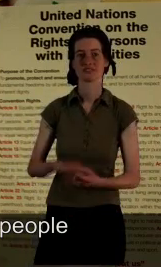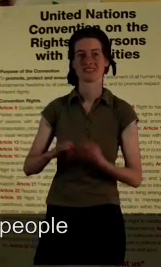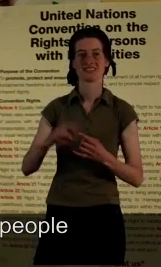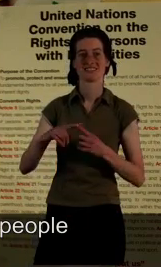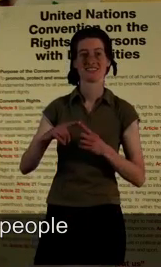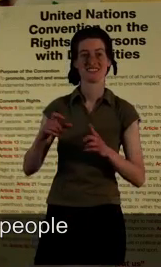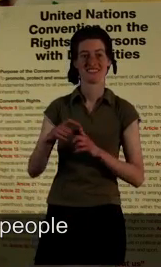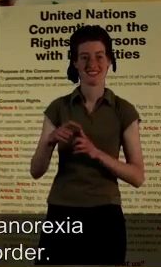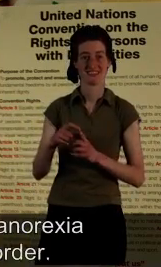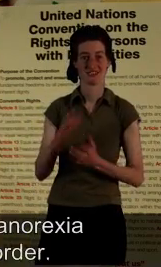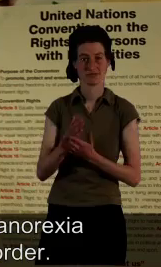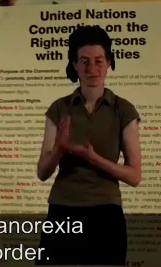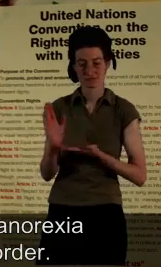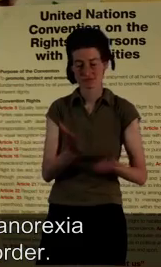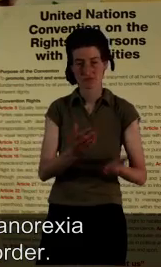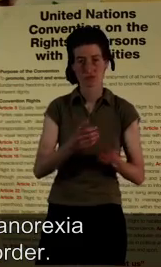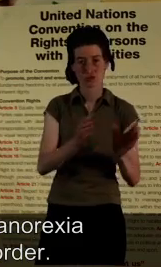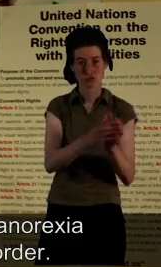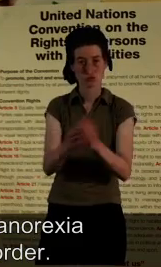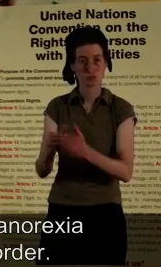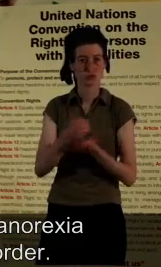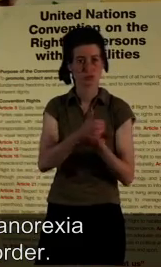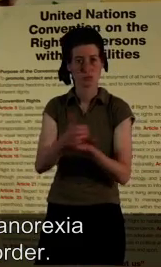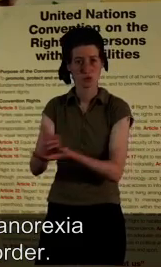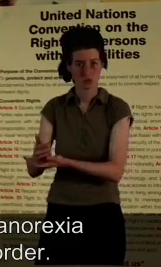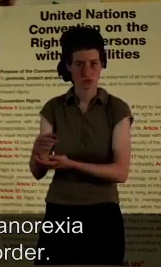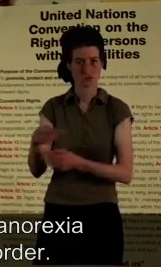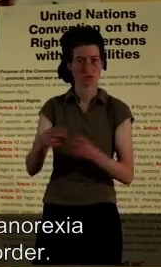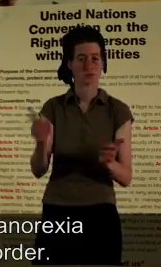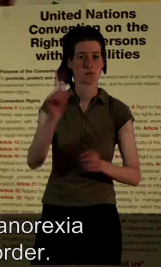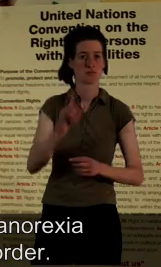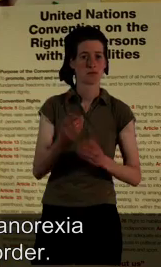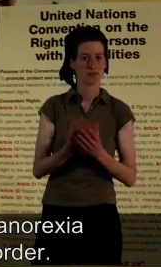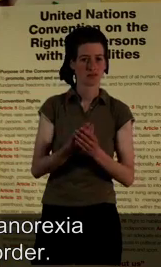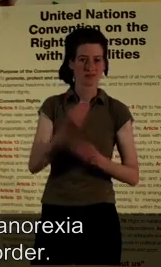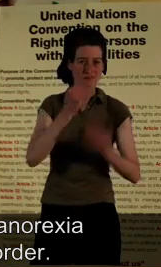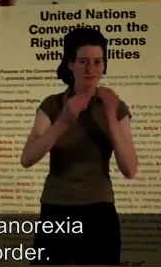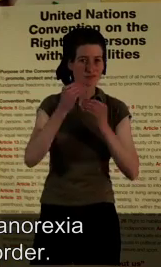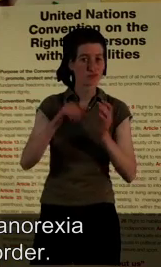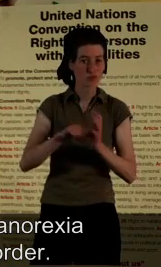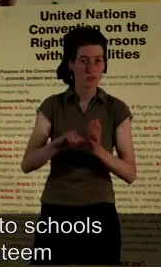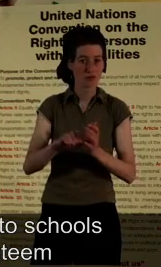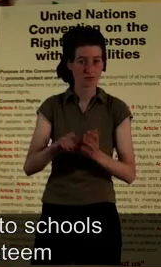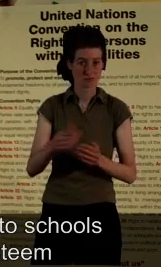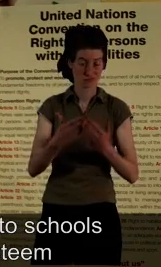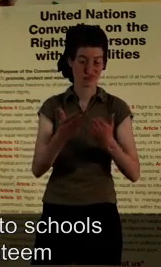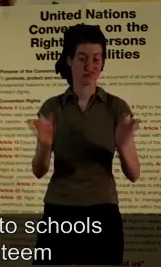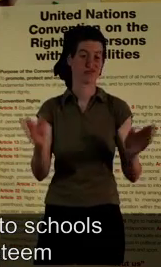suffering eating disorders, any range of eating disorders, from anorexia right through to binge eating